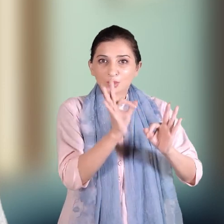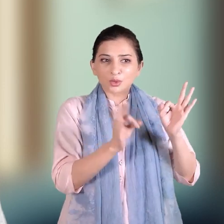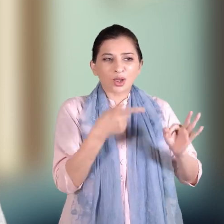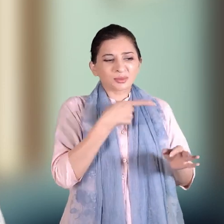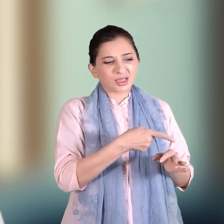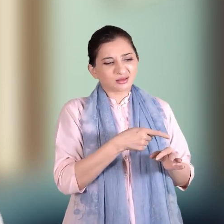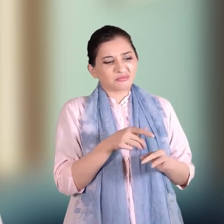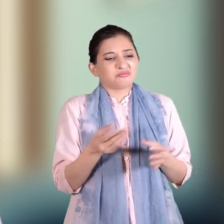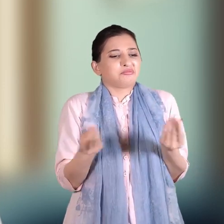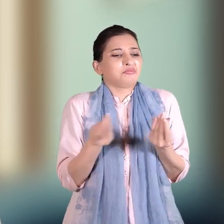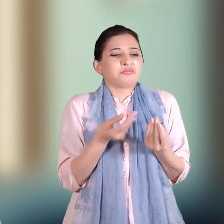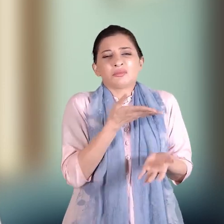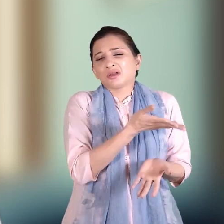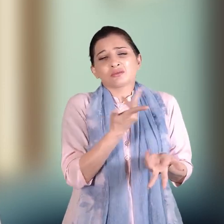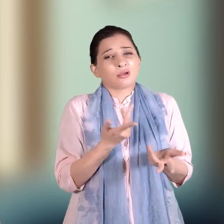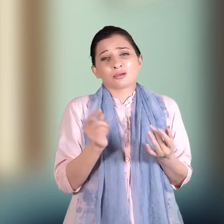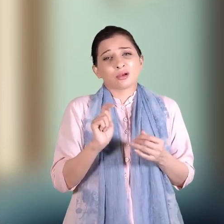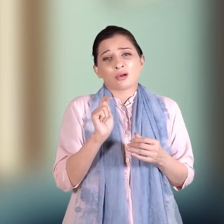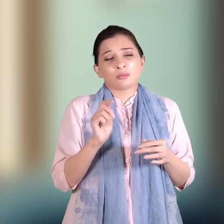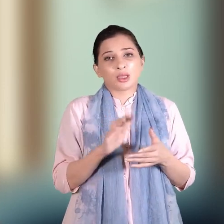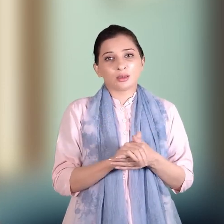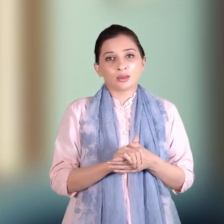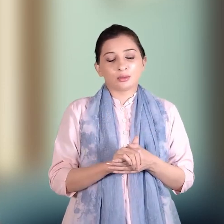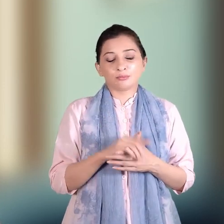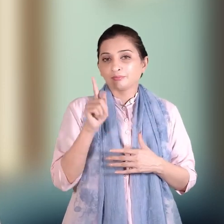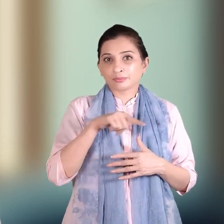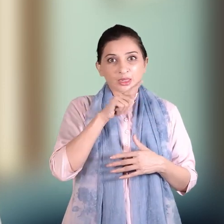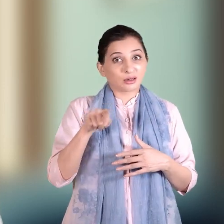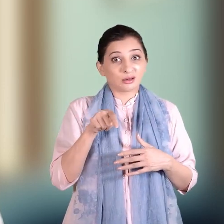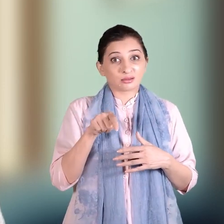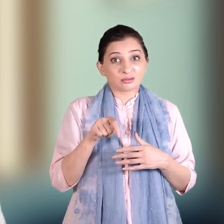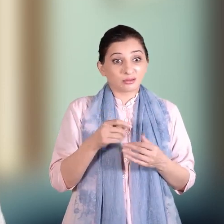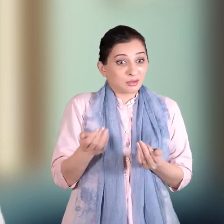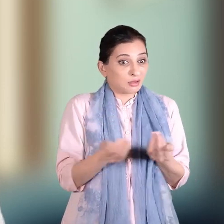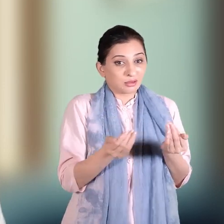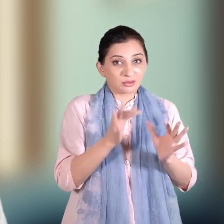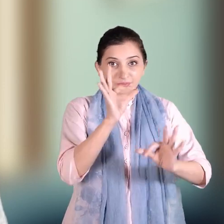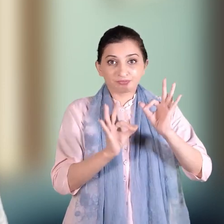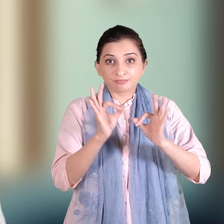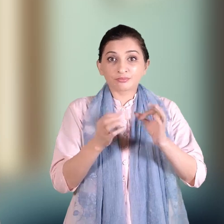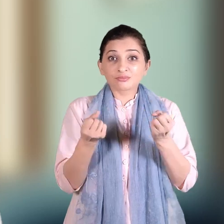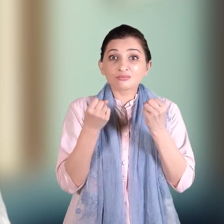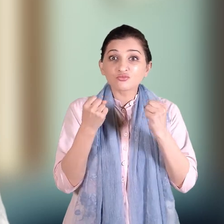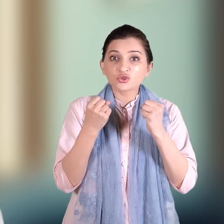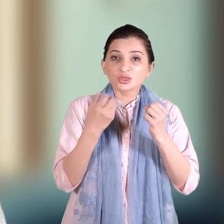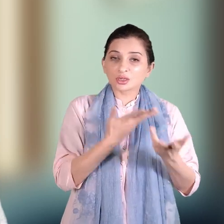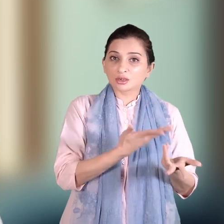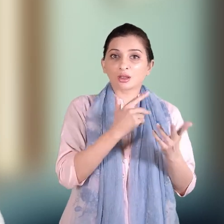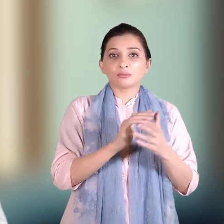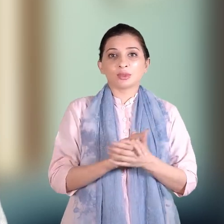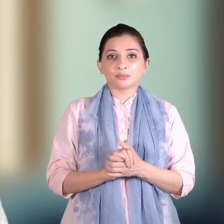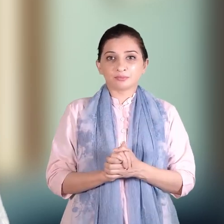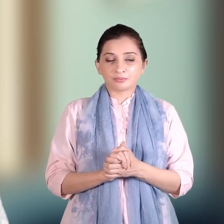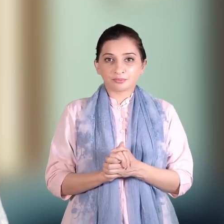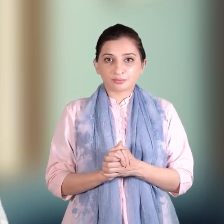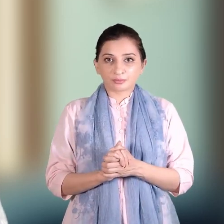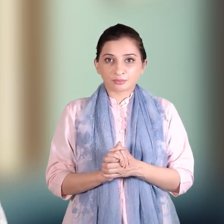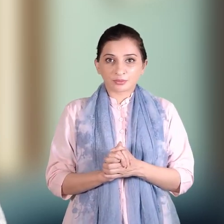child rearing tasks a lot. What happens is that because when we're working,